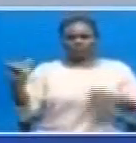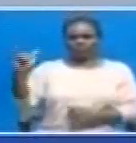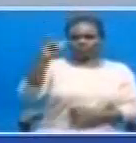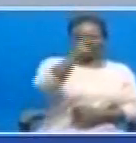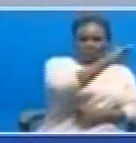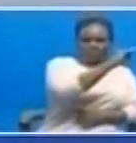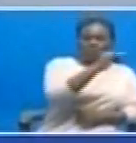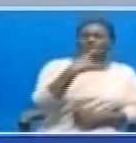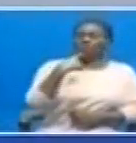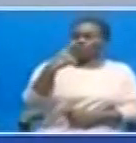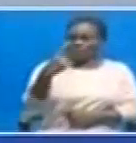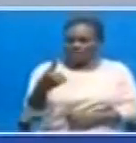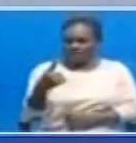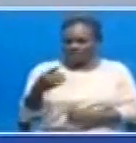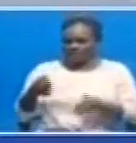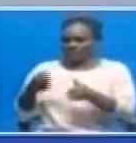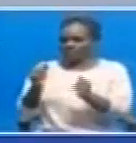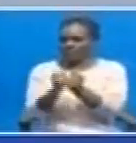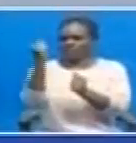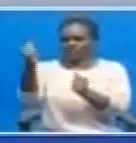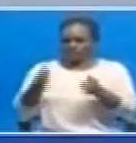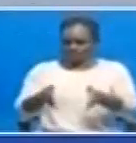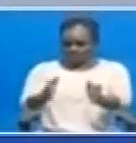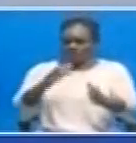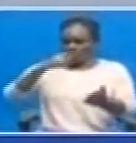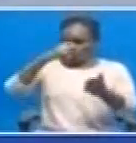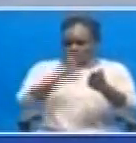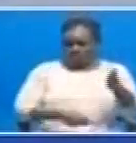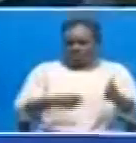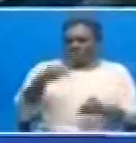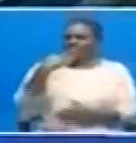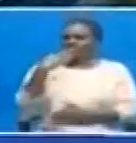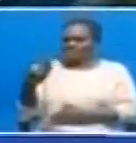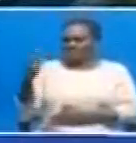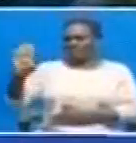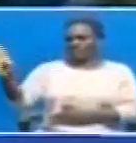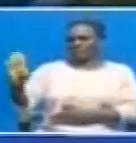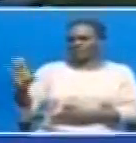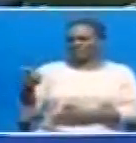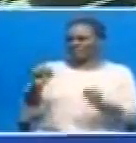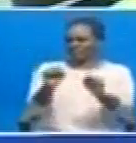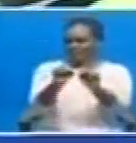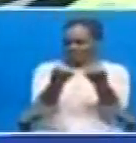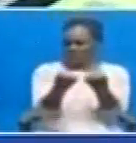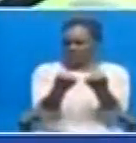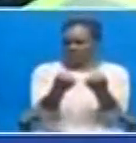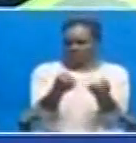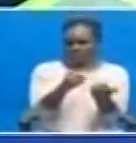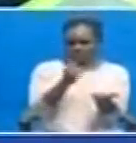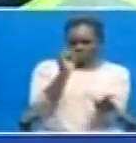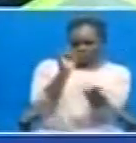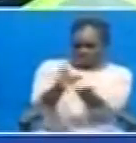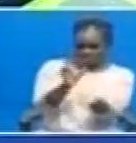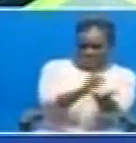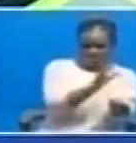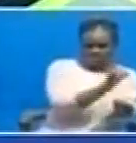covering 115 routes by 2021, at a cost of 300 billion shillings. This was to happen amid a retrenchment drive that would